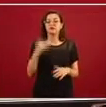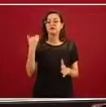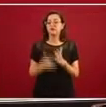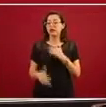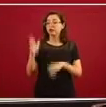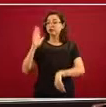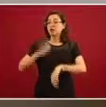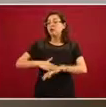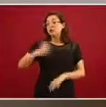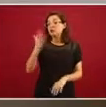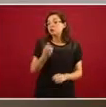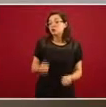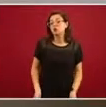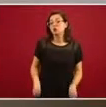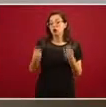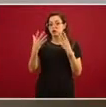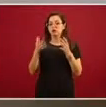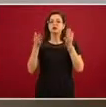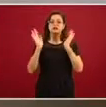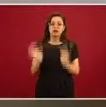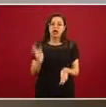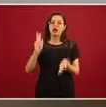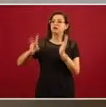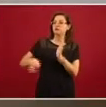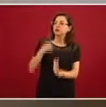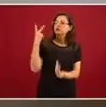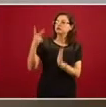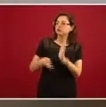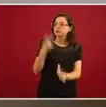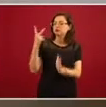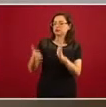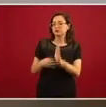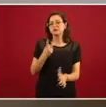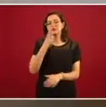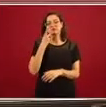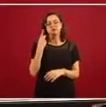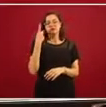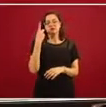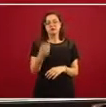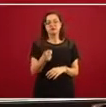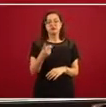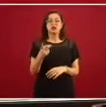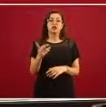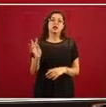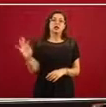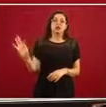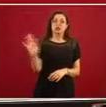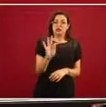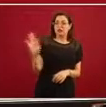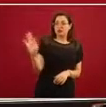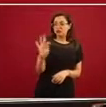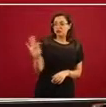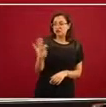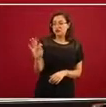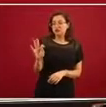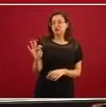thousand of ventilators that could come to Mexico from the US. This is not a donation. We will pay for those ventilators.